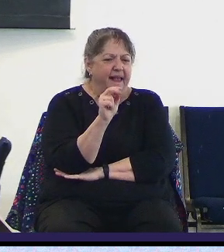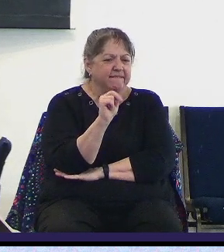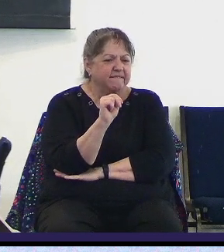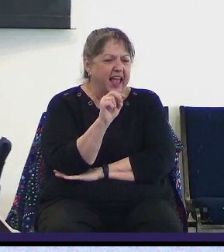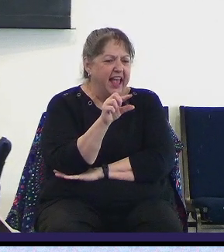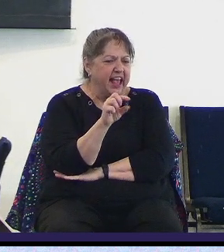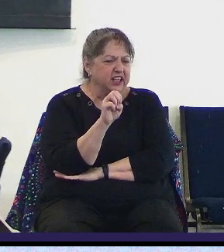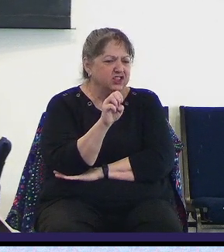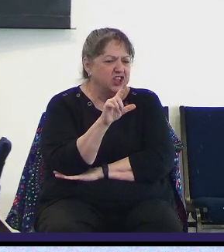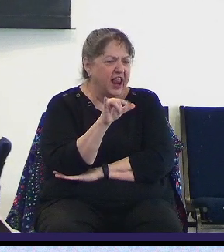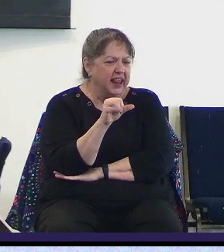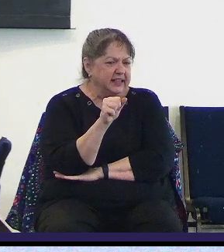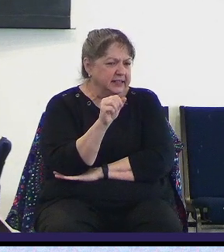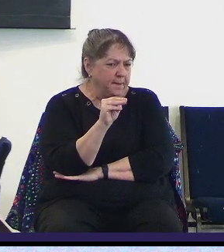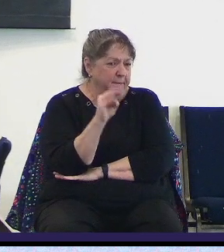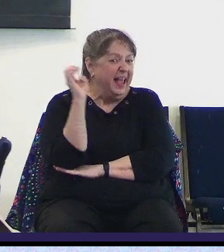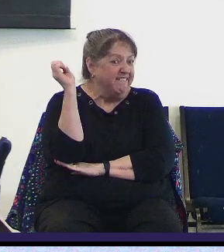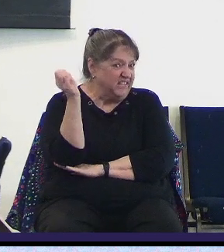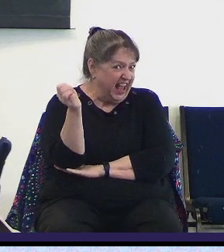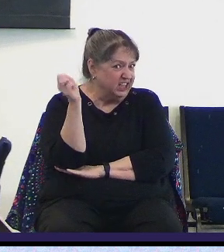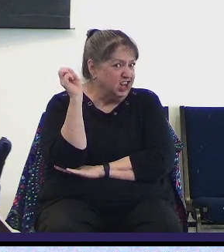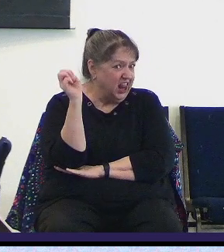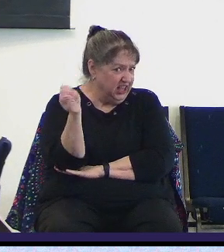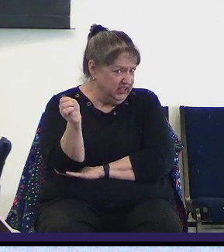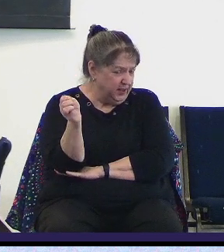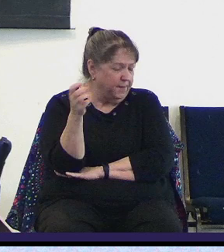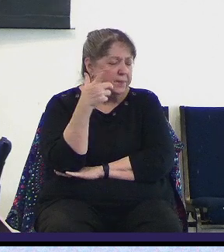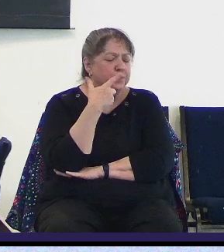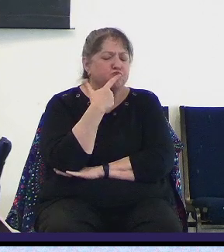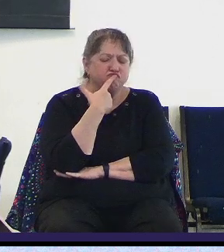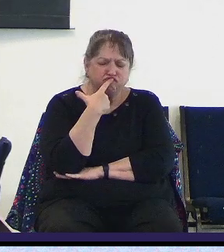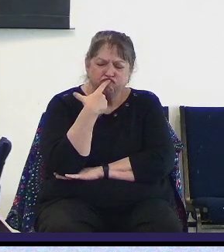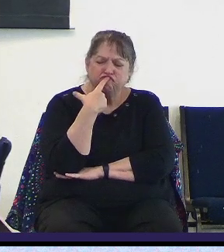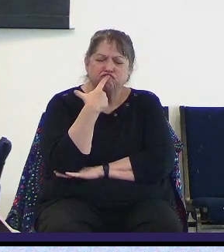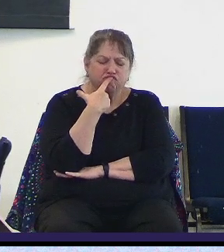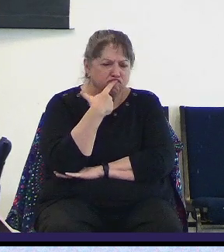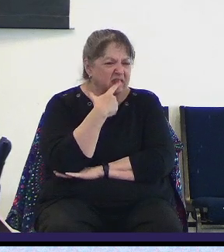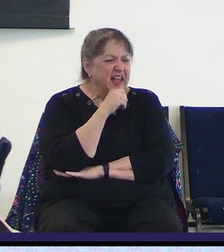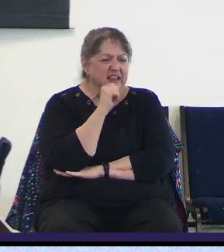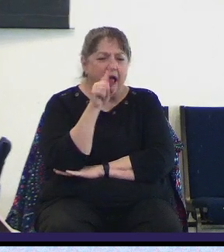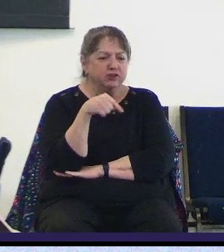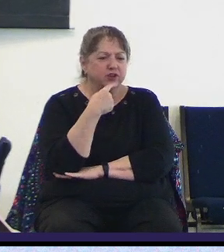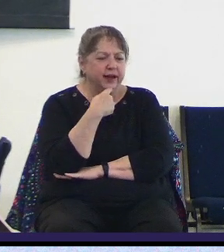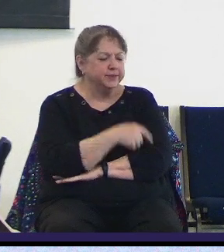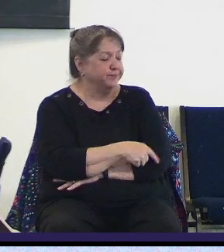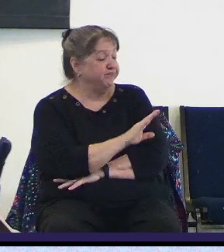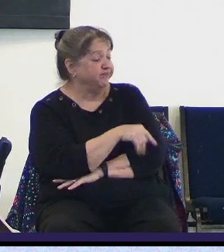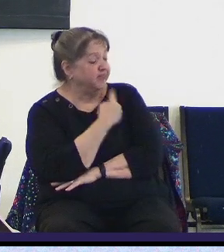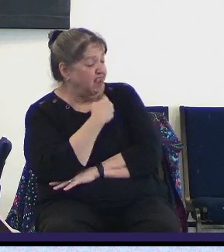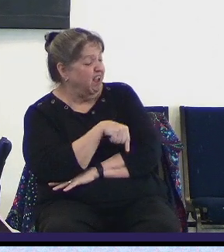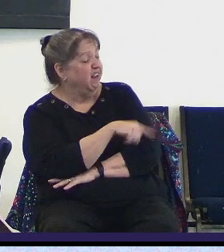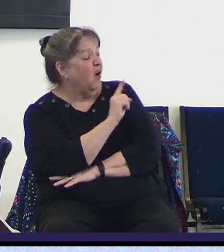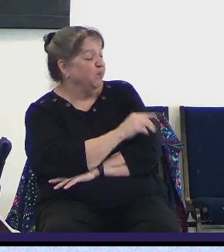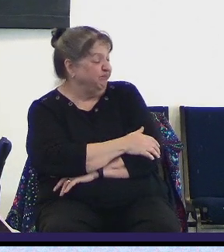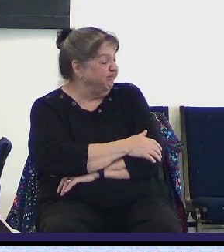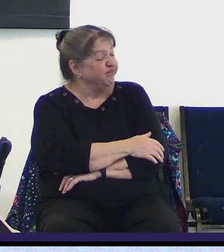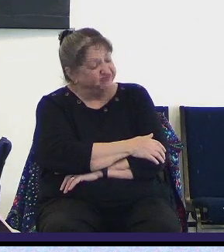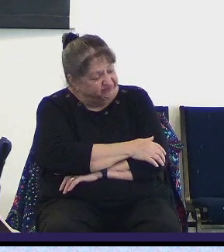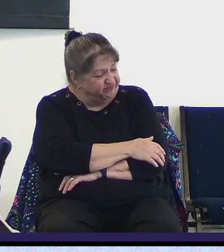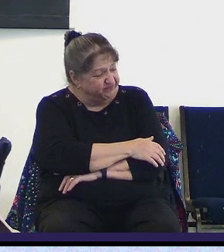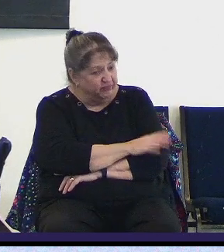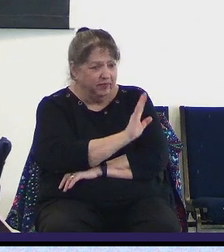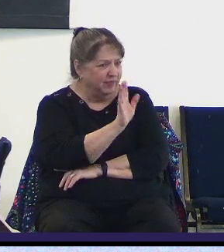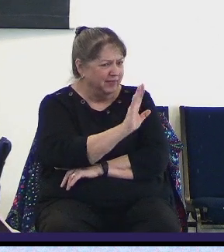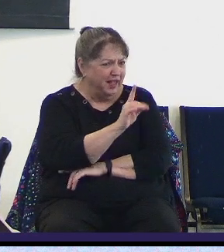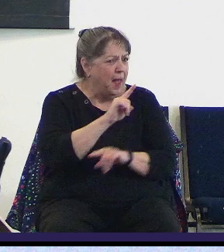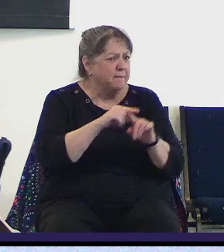is not just the commission. It's not just commissioning people. It goes a step further. It goes even further than